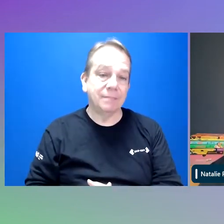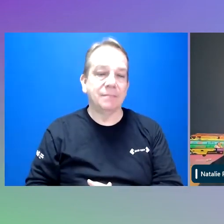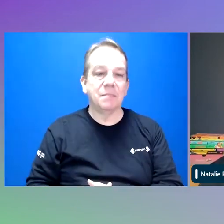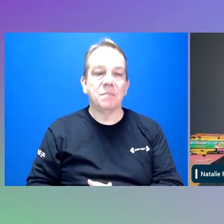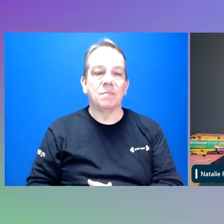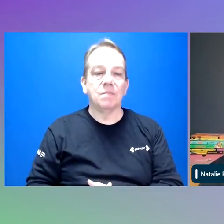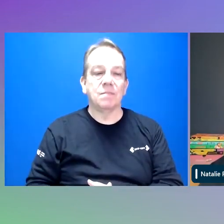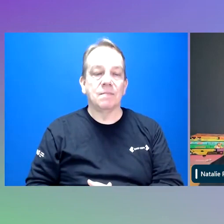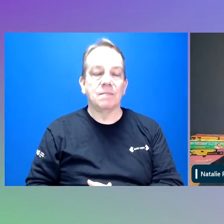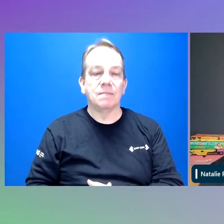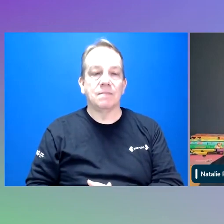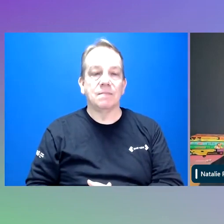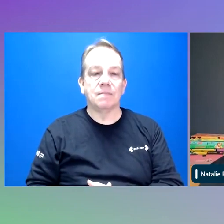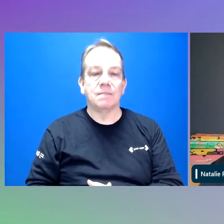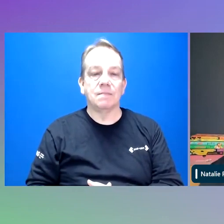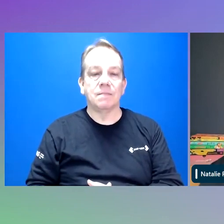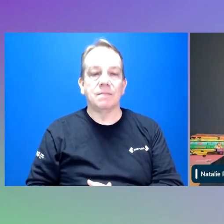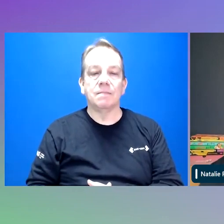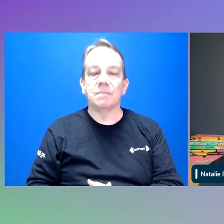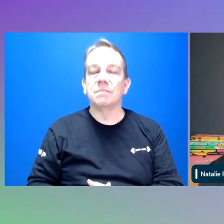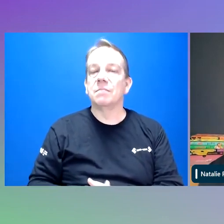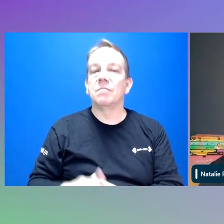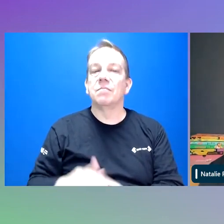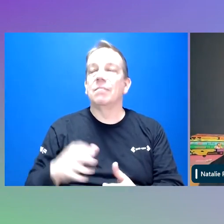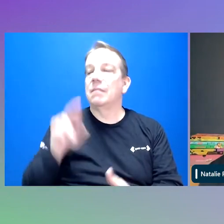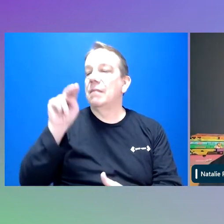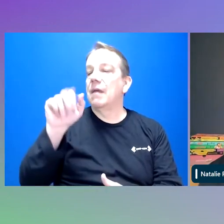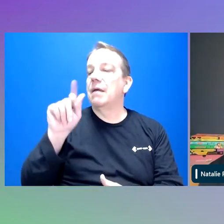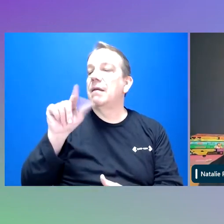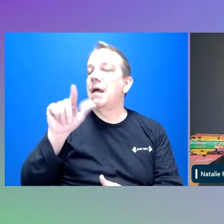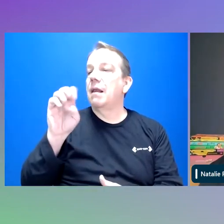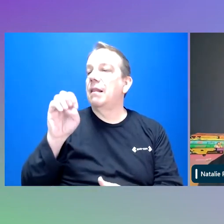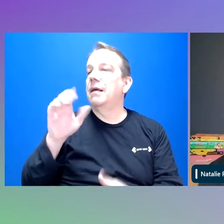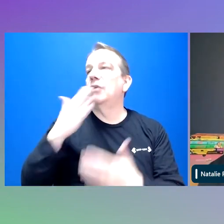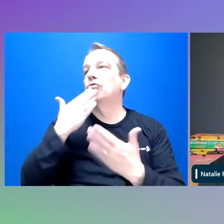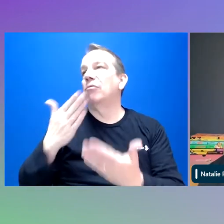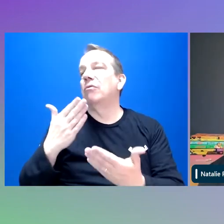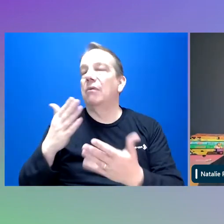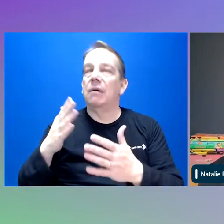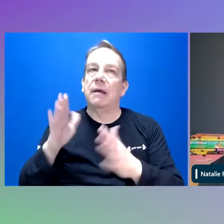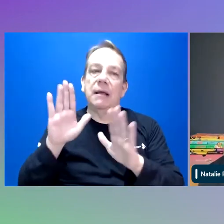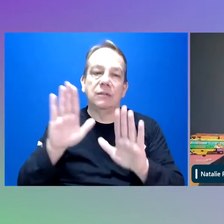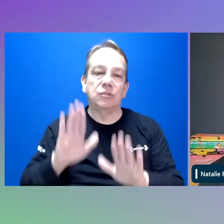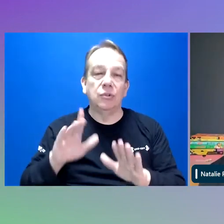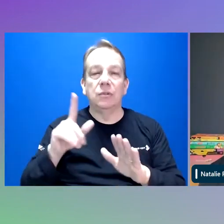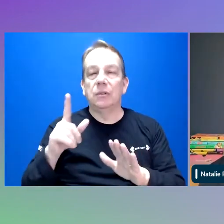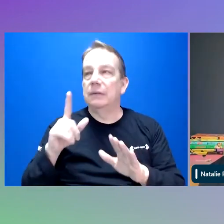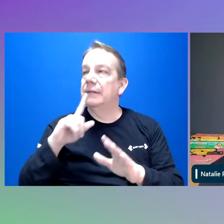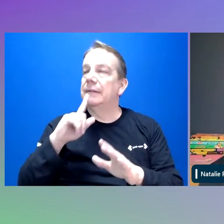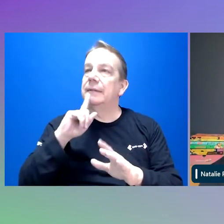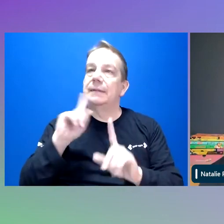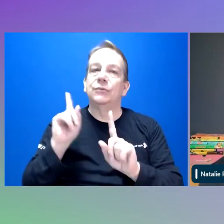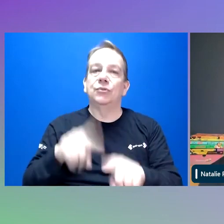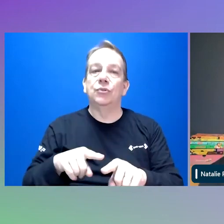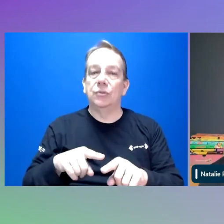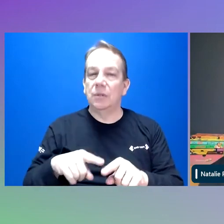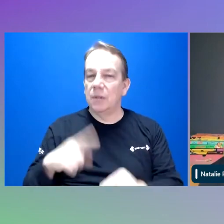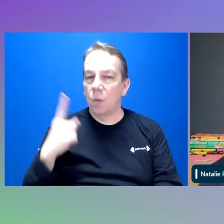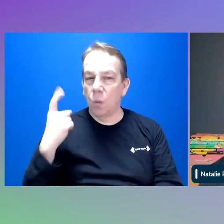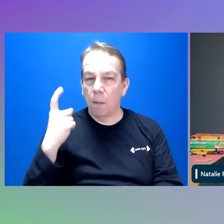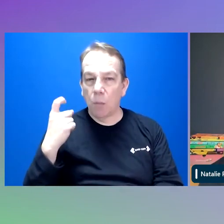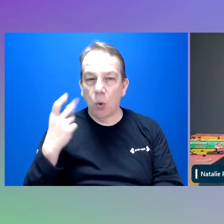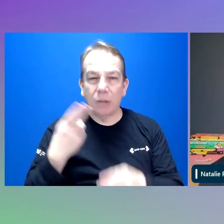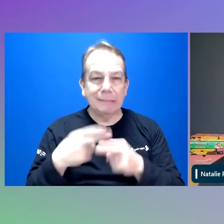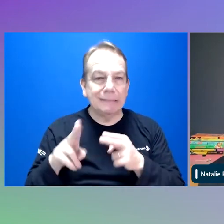No, that's a great answer. Yeah. We've got 1 more minute left, so I'm just looking for a quick question that we could